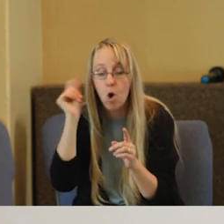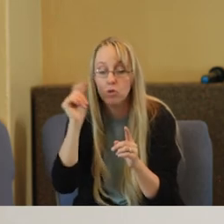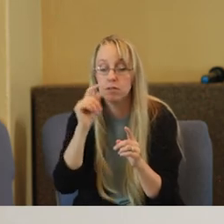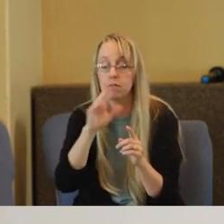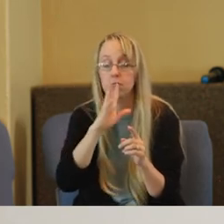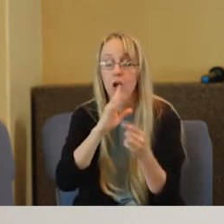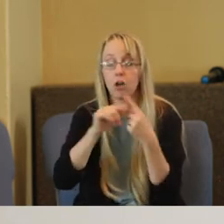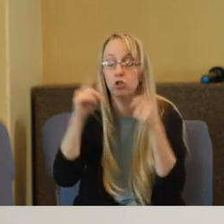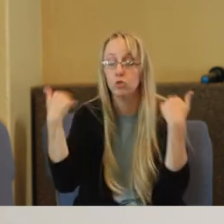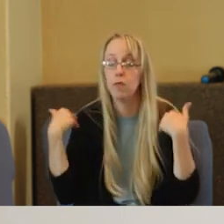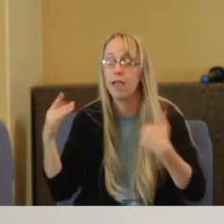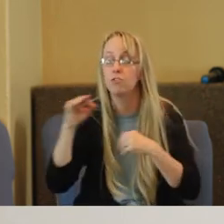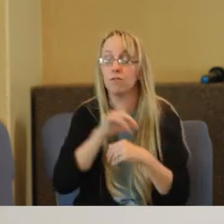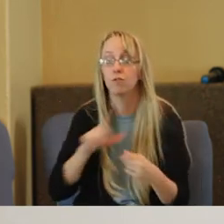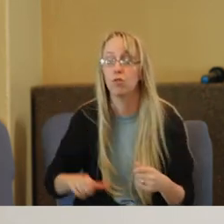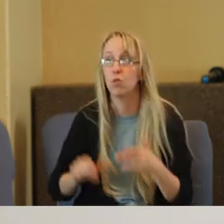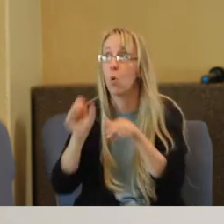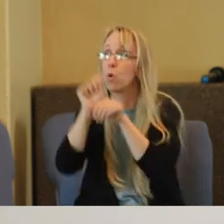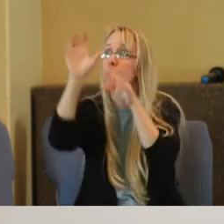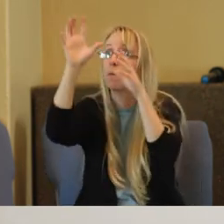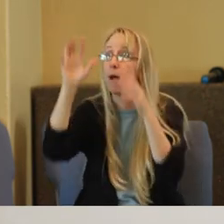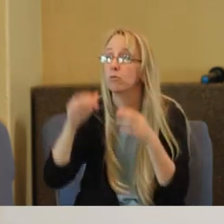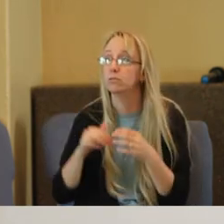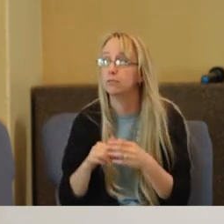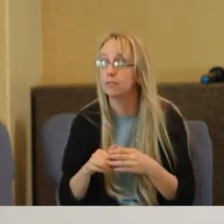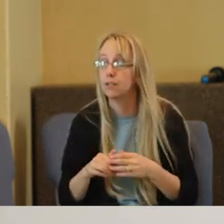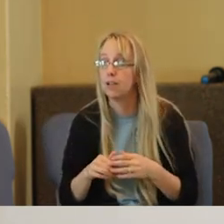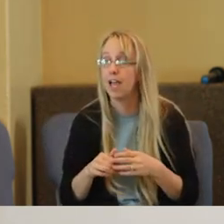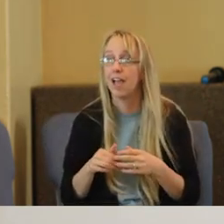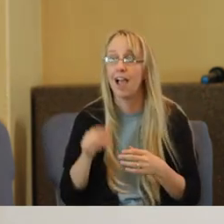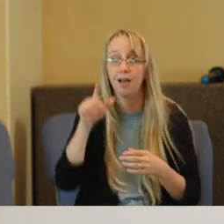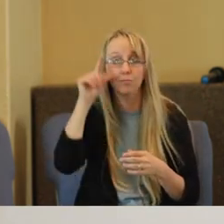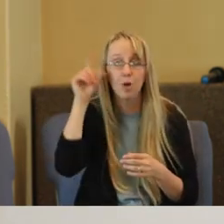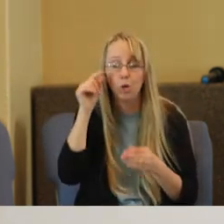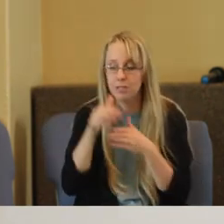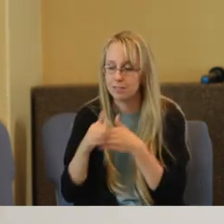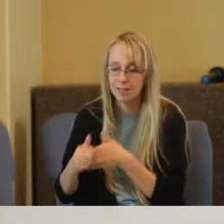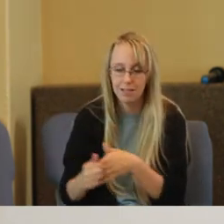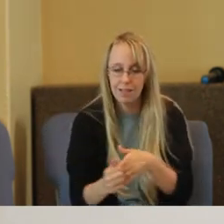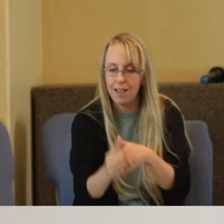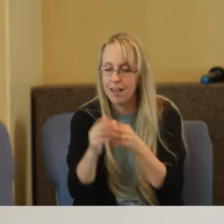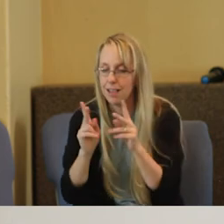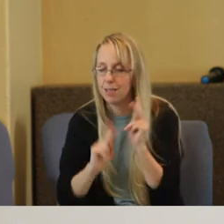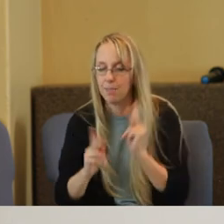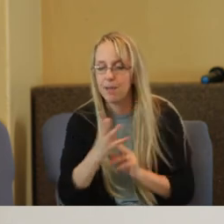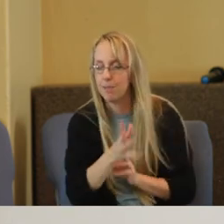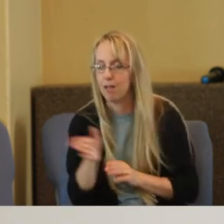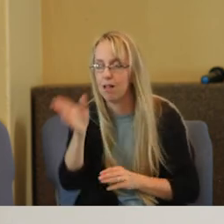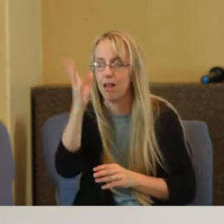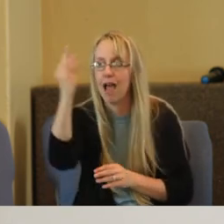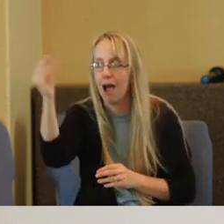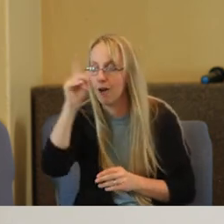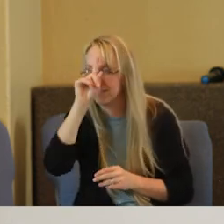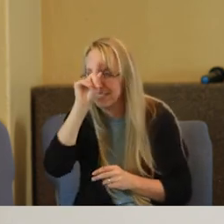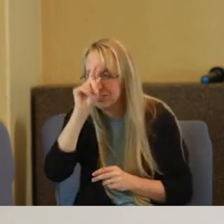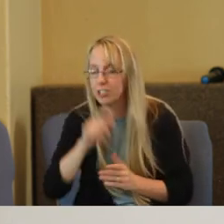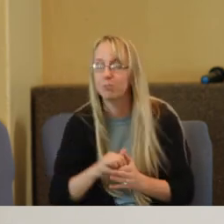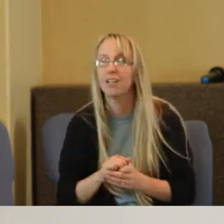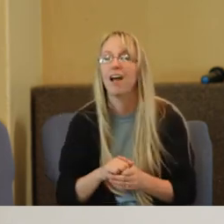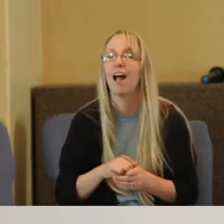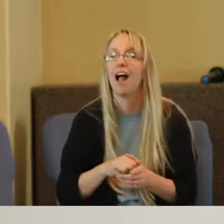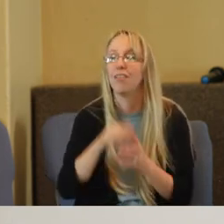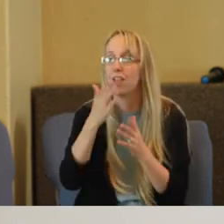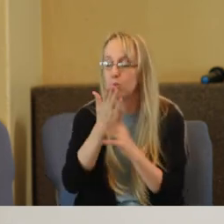the angel of the Lord on the mountain and then Moses leading the people out of Egypt. They go through in